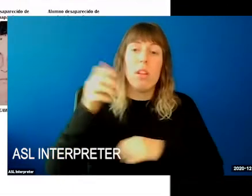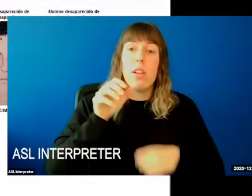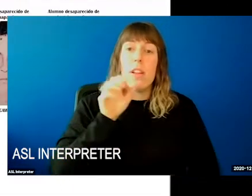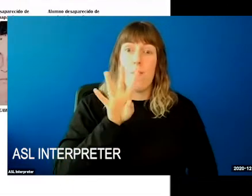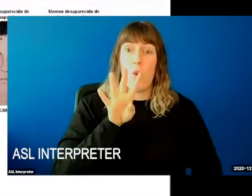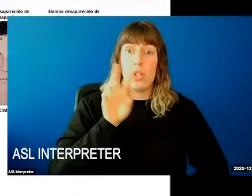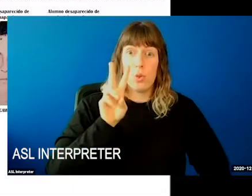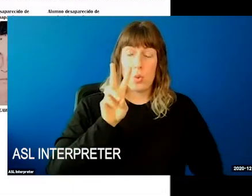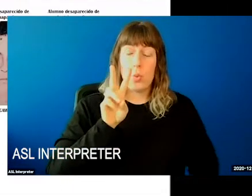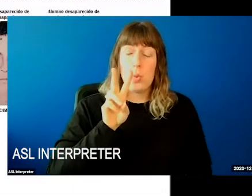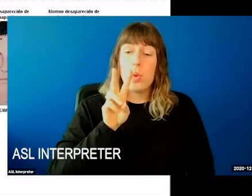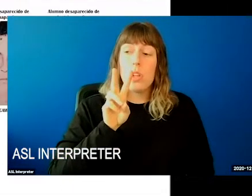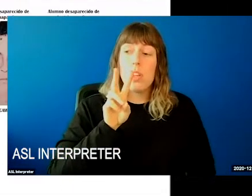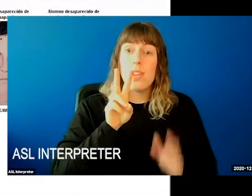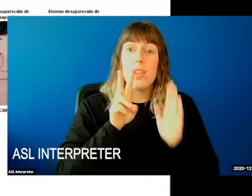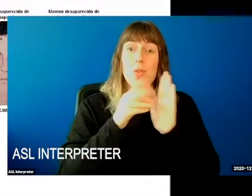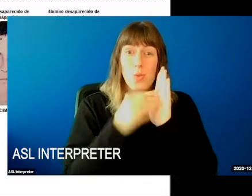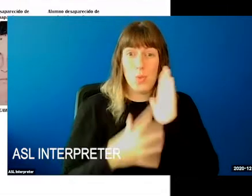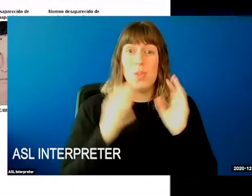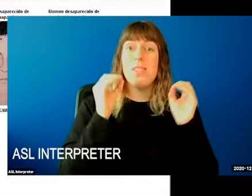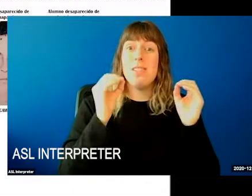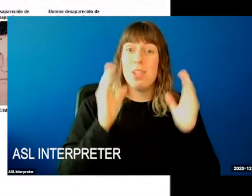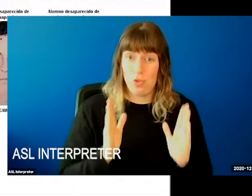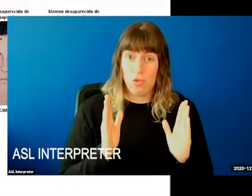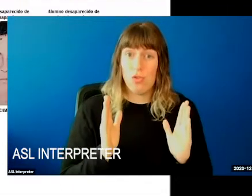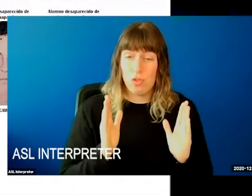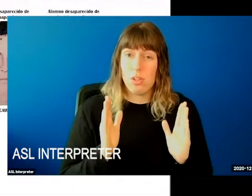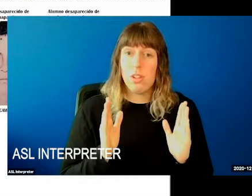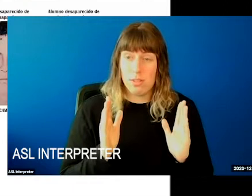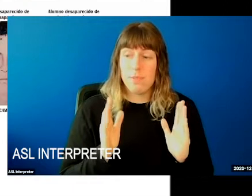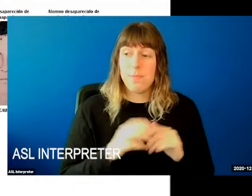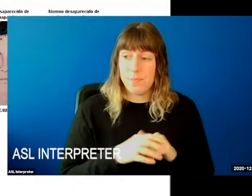42 student teachers